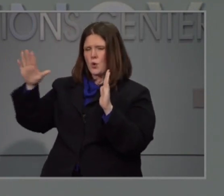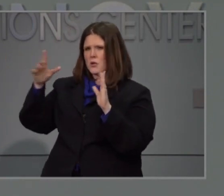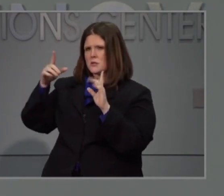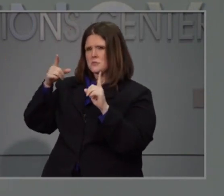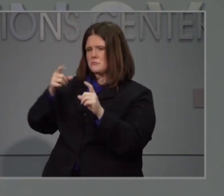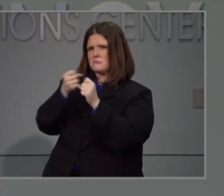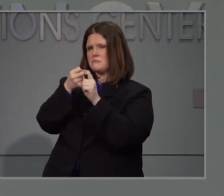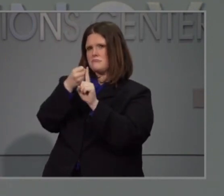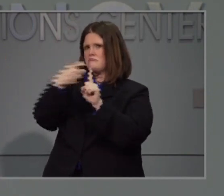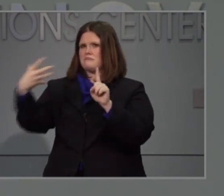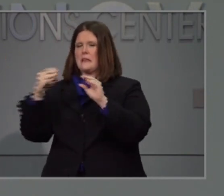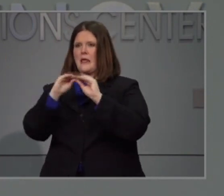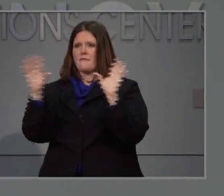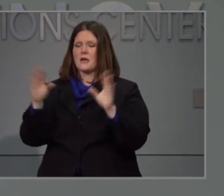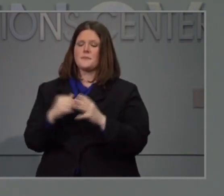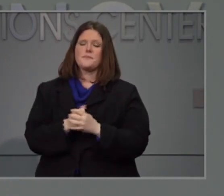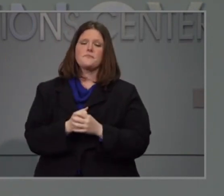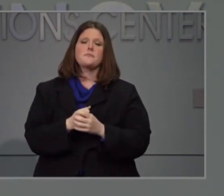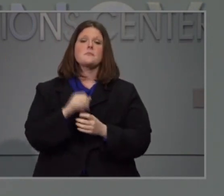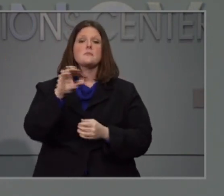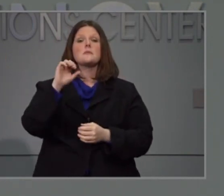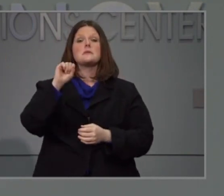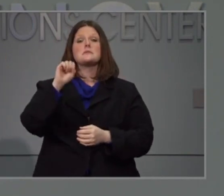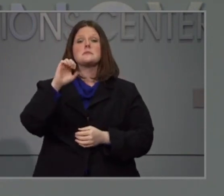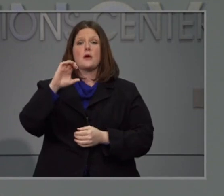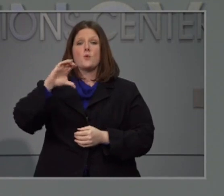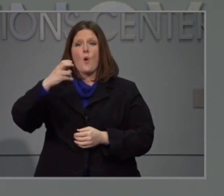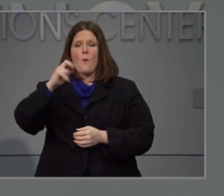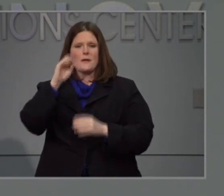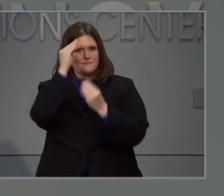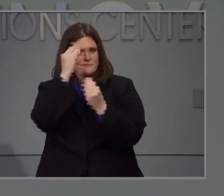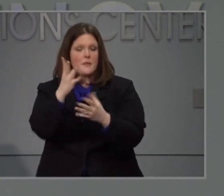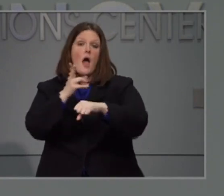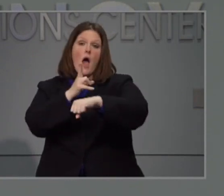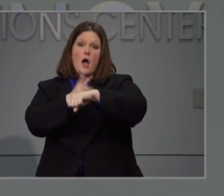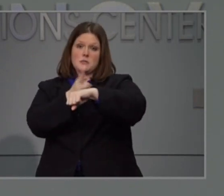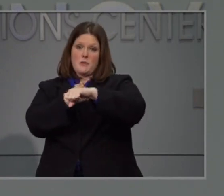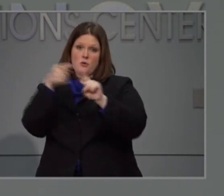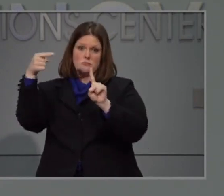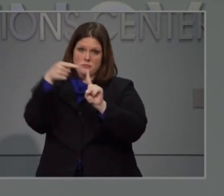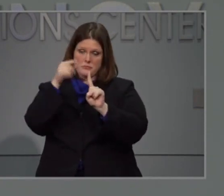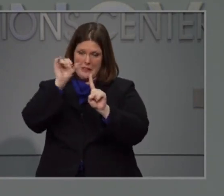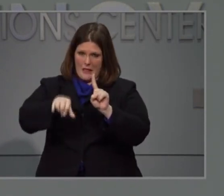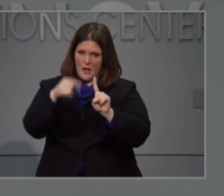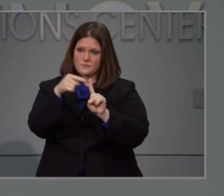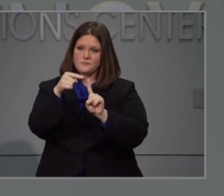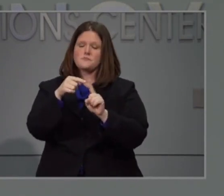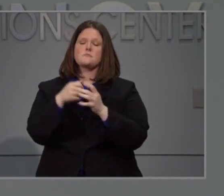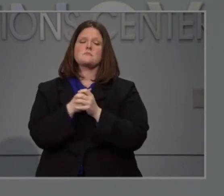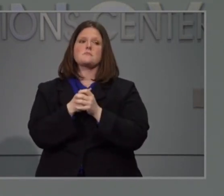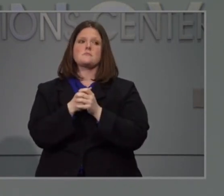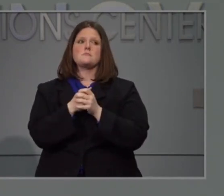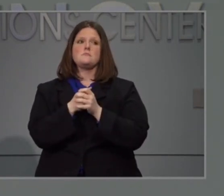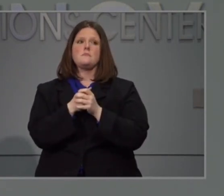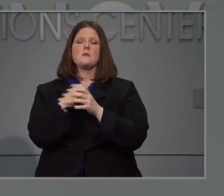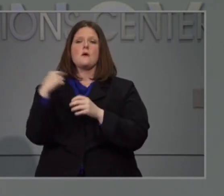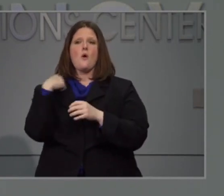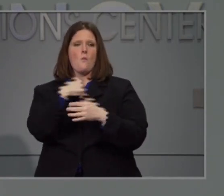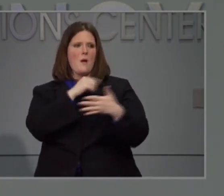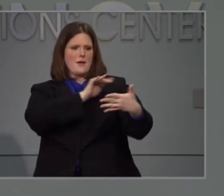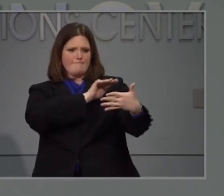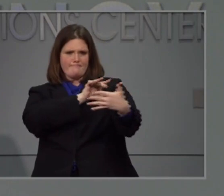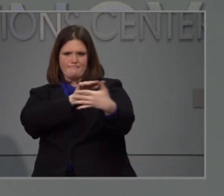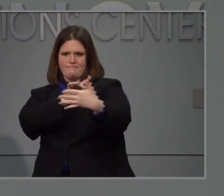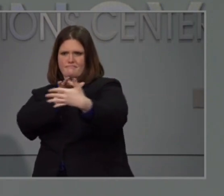answer. Hi, Kate. Thanks for the question. So on hospitalizations, given the amount of hospital capacity that